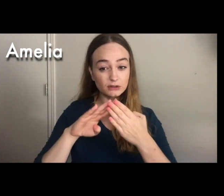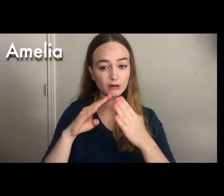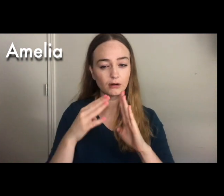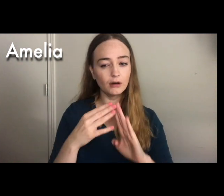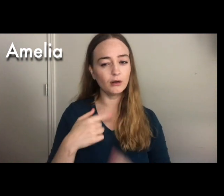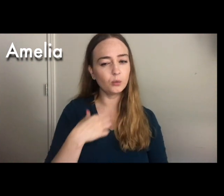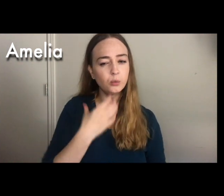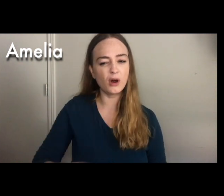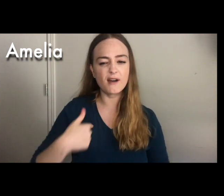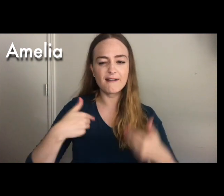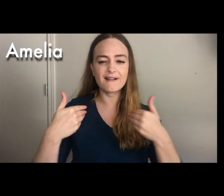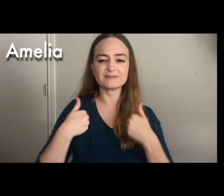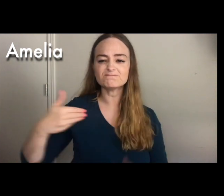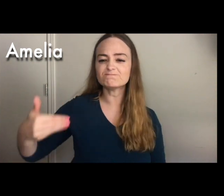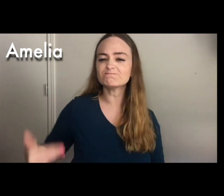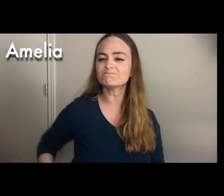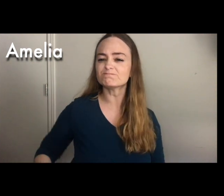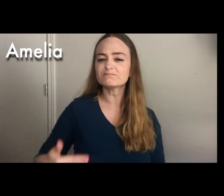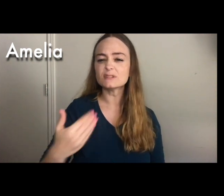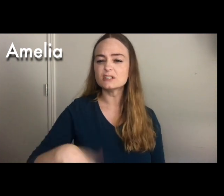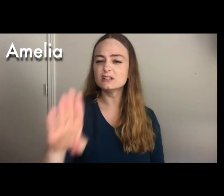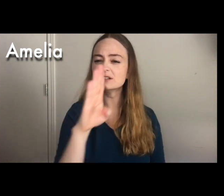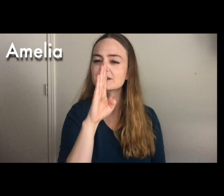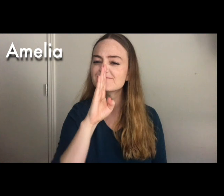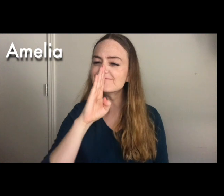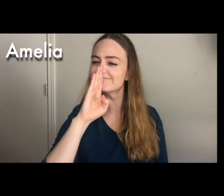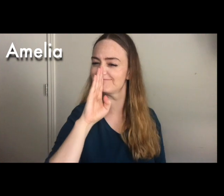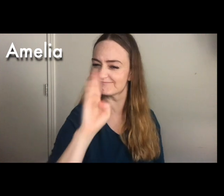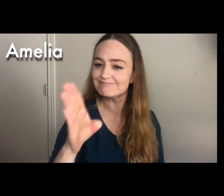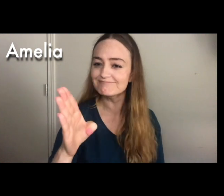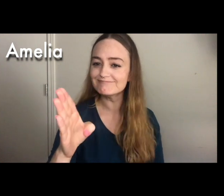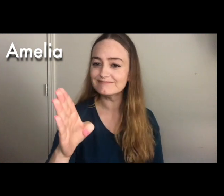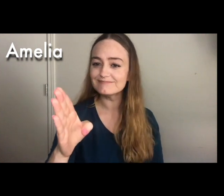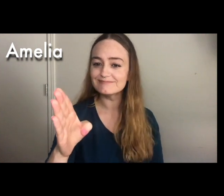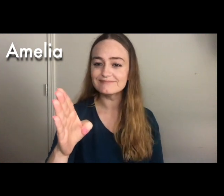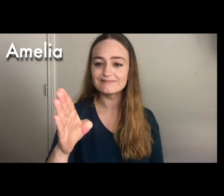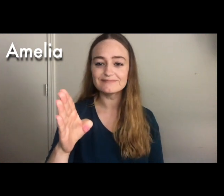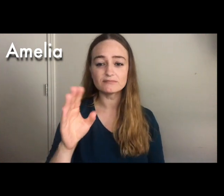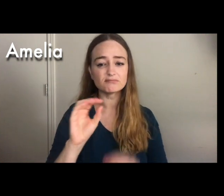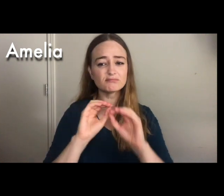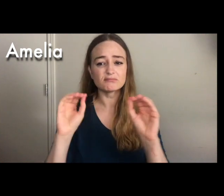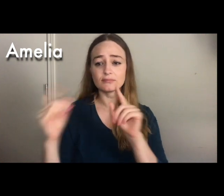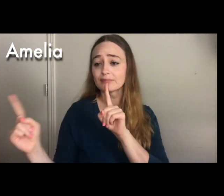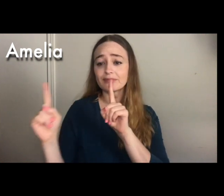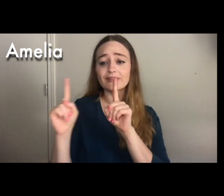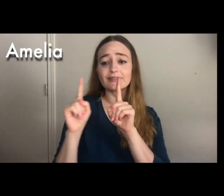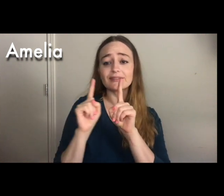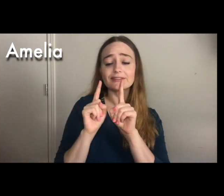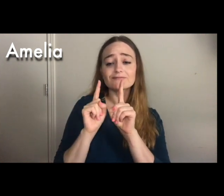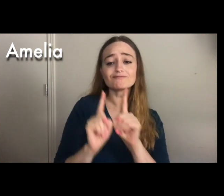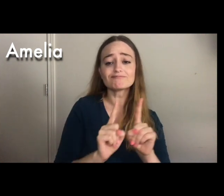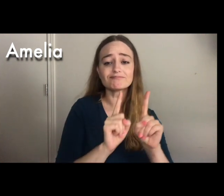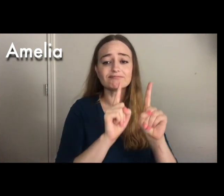I'm not ready for this town, and I wish I had the guts to say There isn't